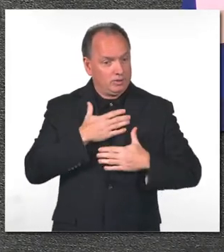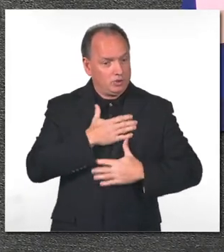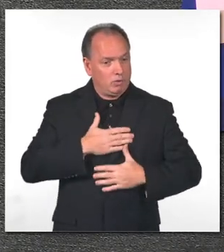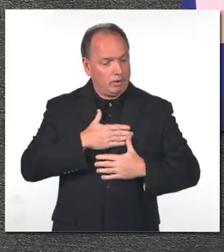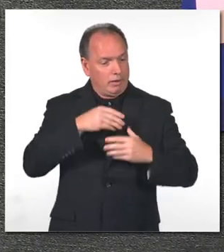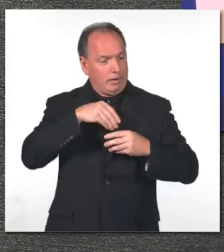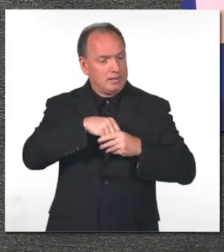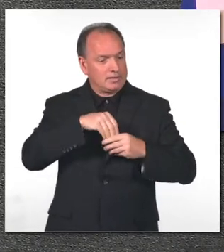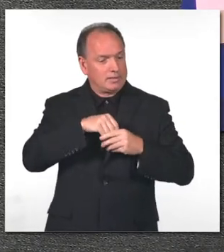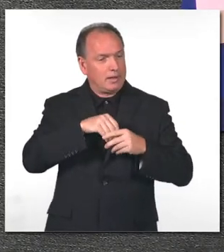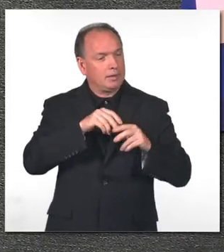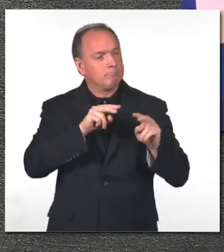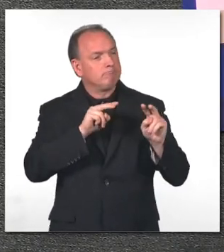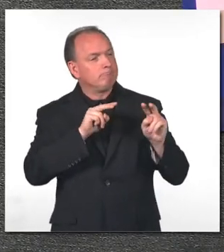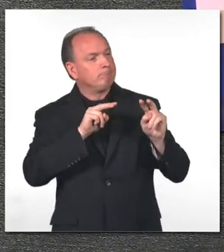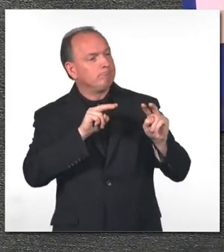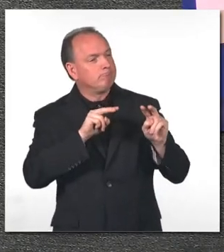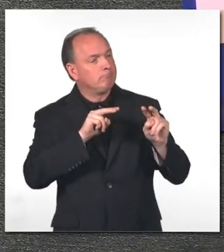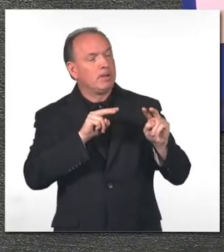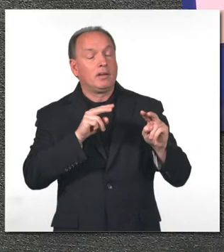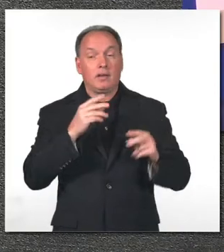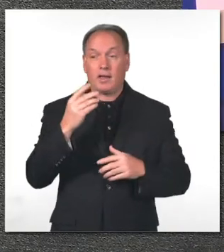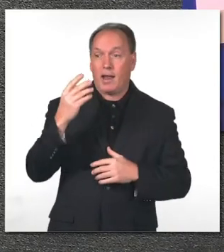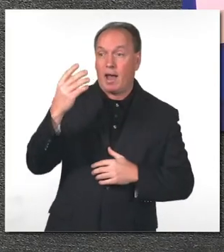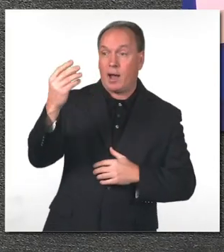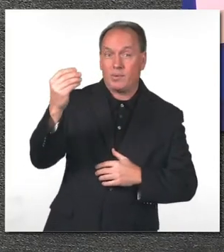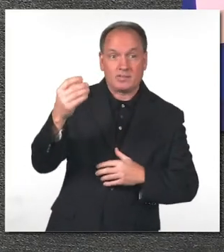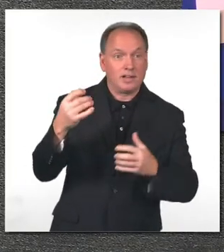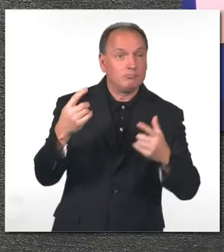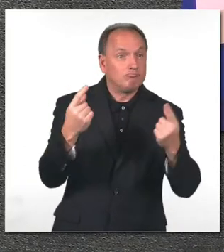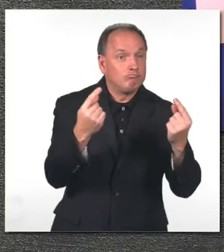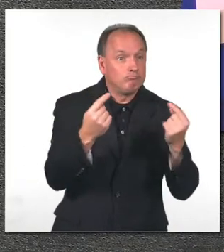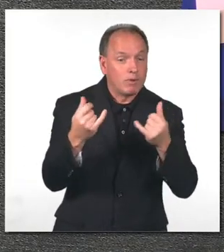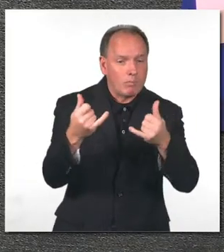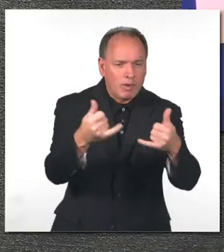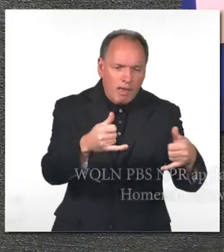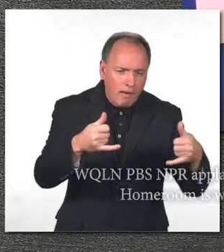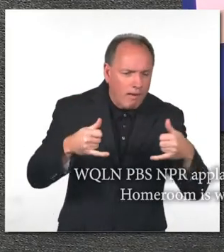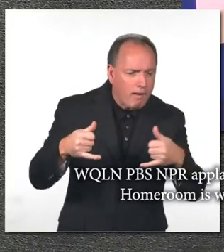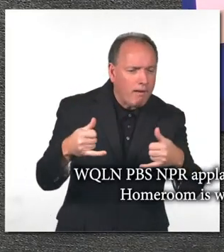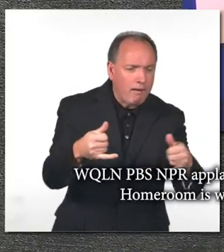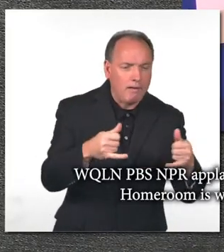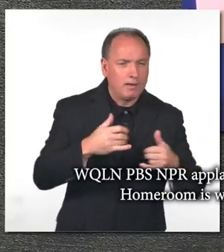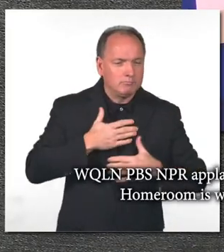window or we could go out and play in it and really enjoy it.